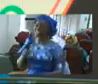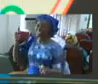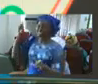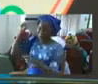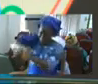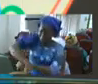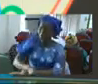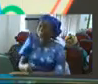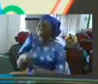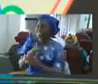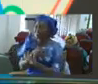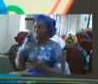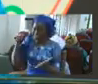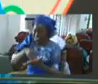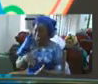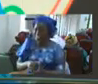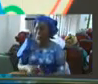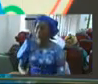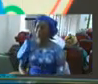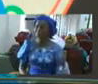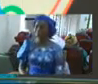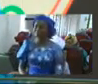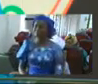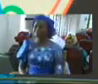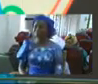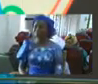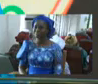psalm. So he said, I know what to do.